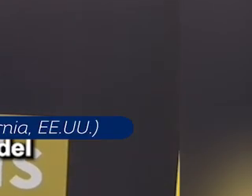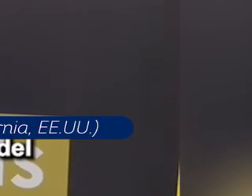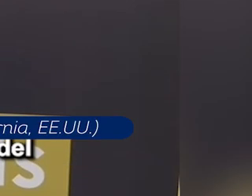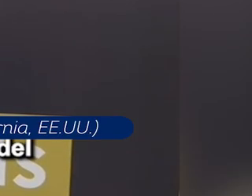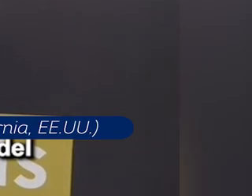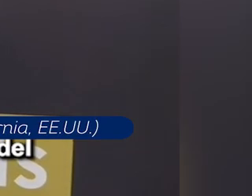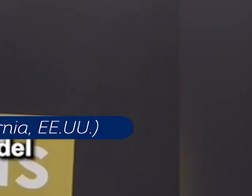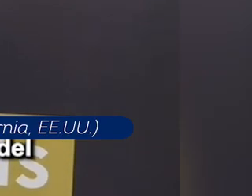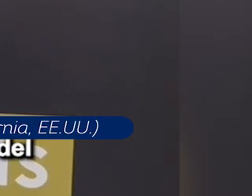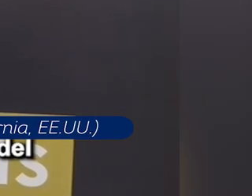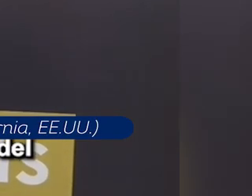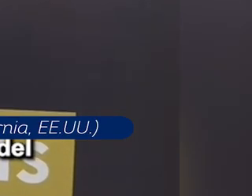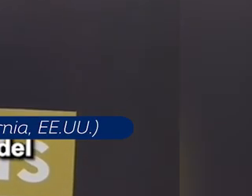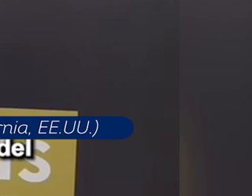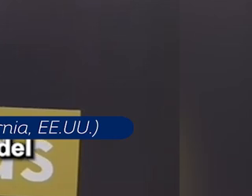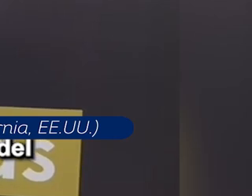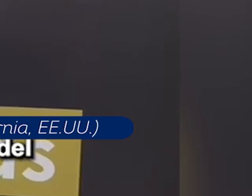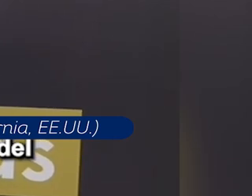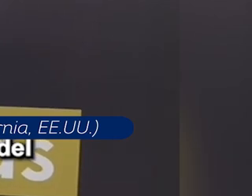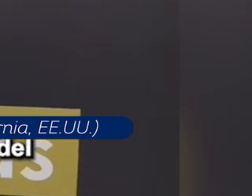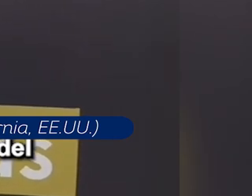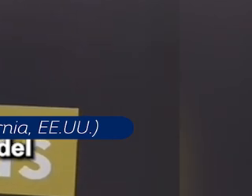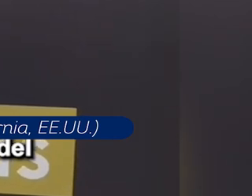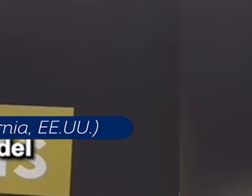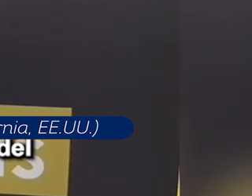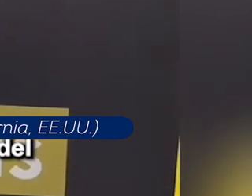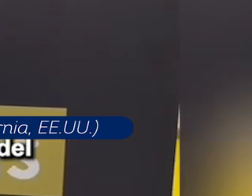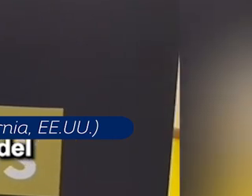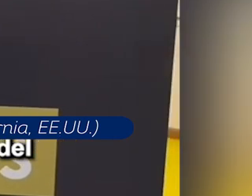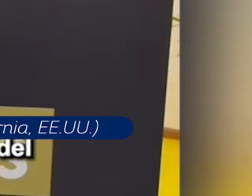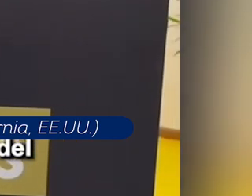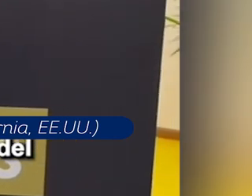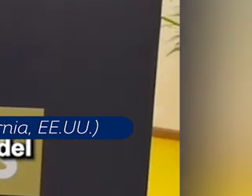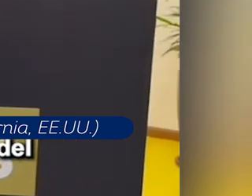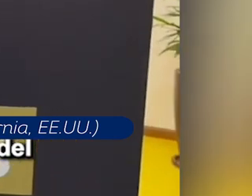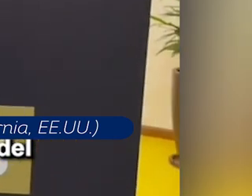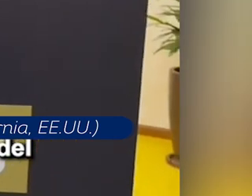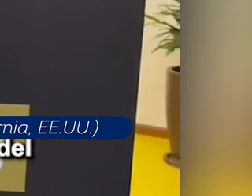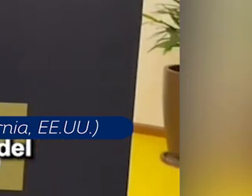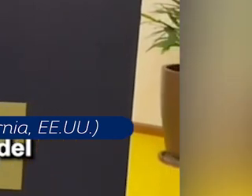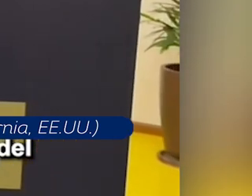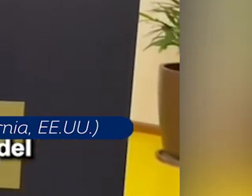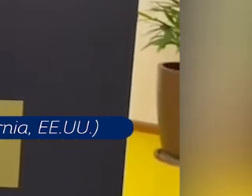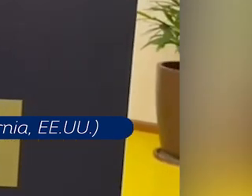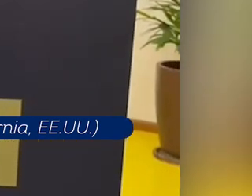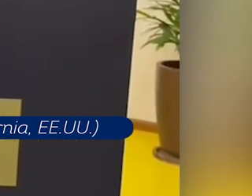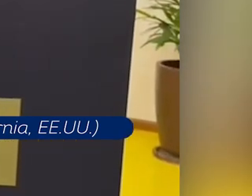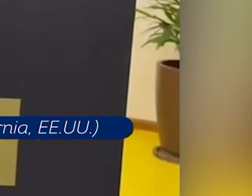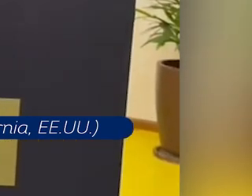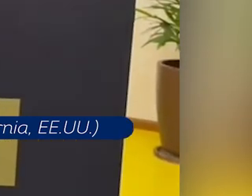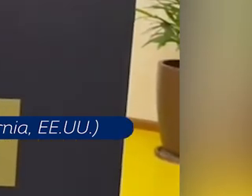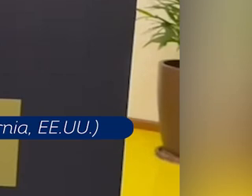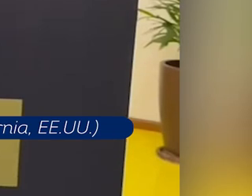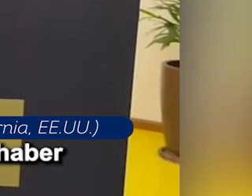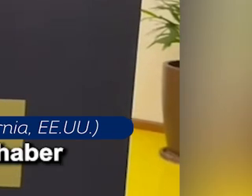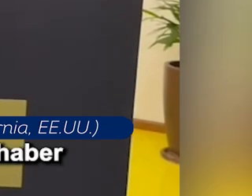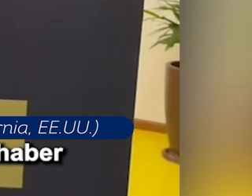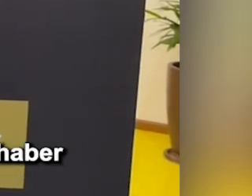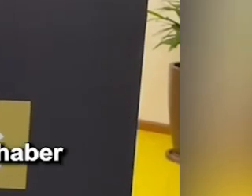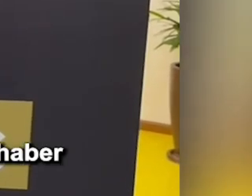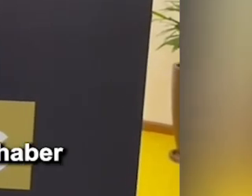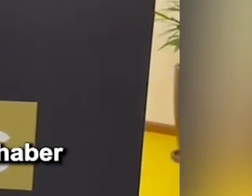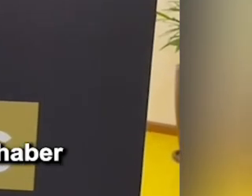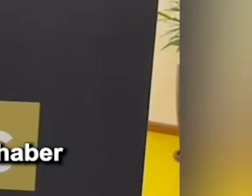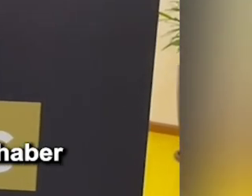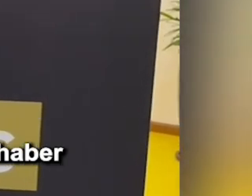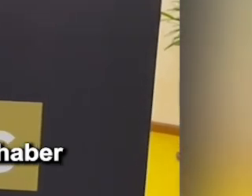Hi Pablo, this is Nicoletta Bucnariu. I'm from the University of the Pacific in California. I'm the